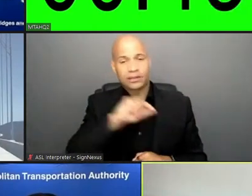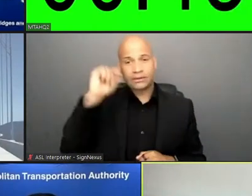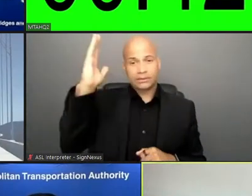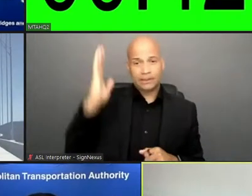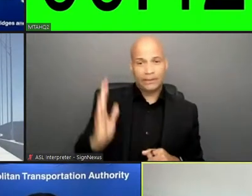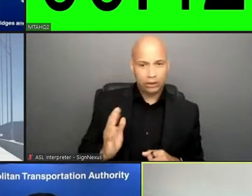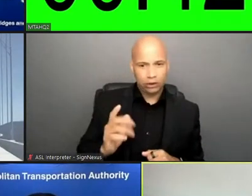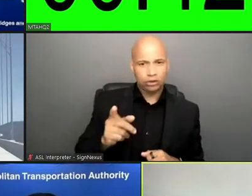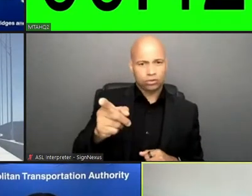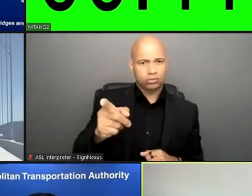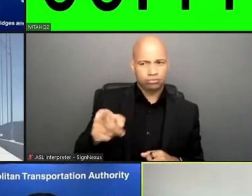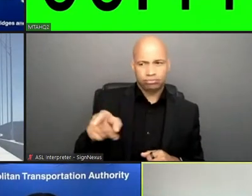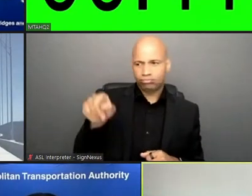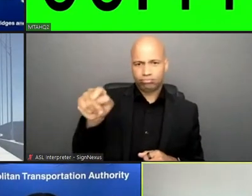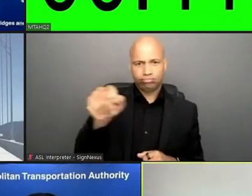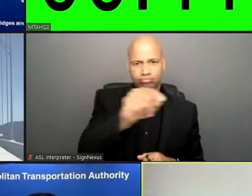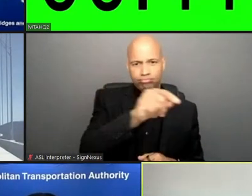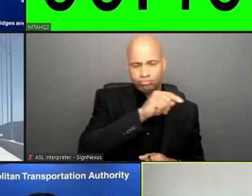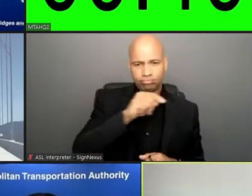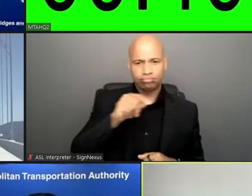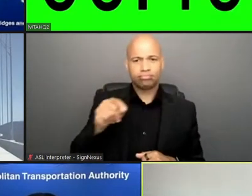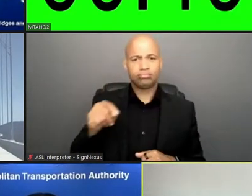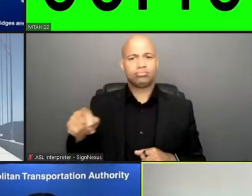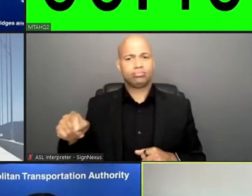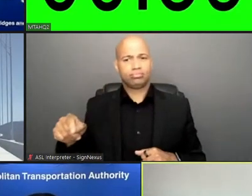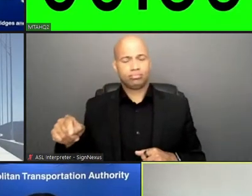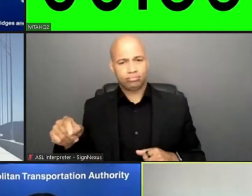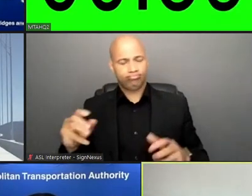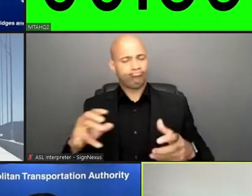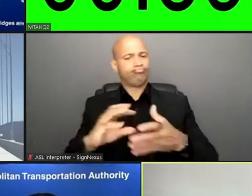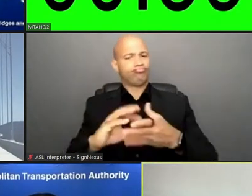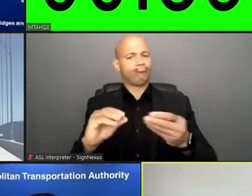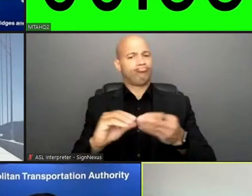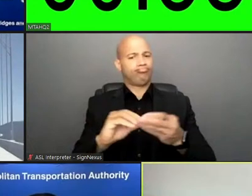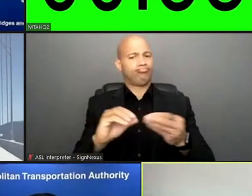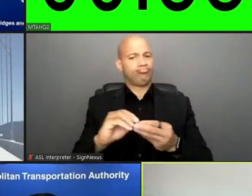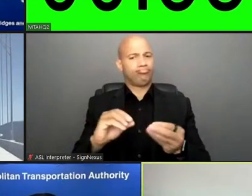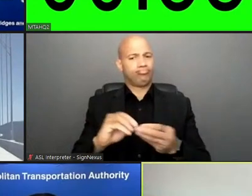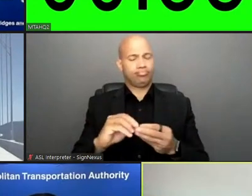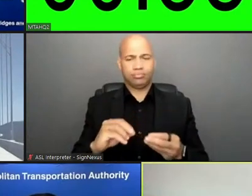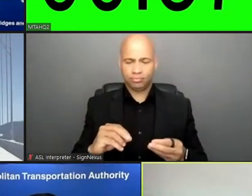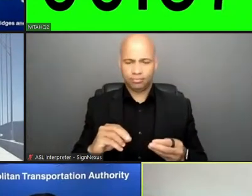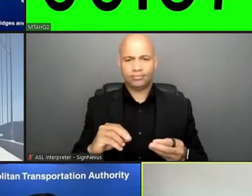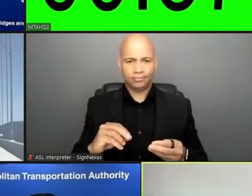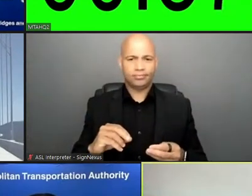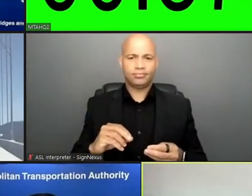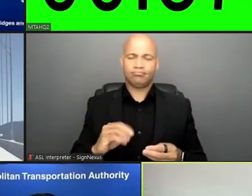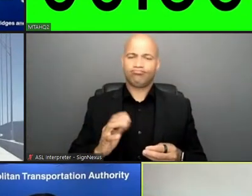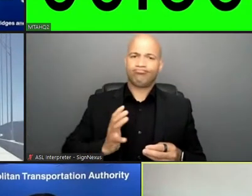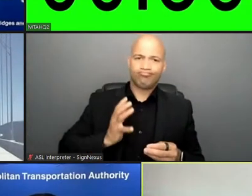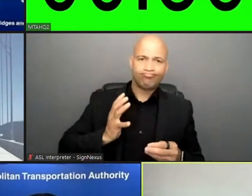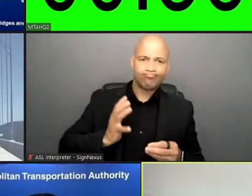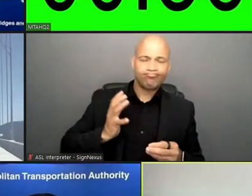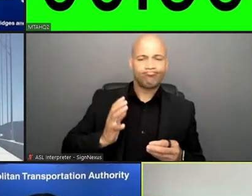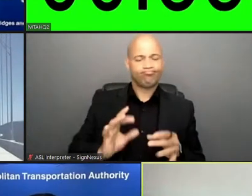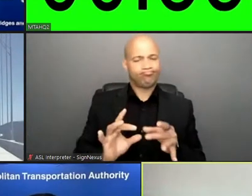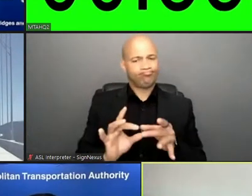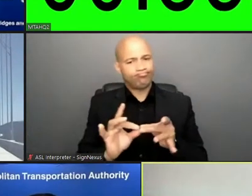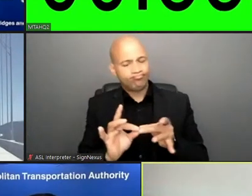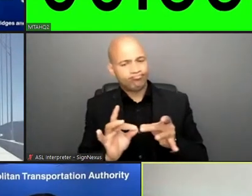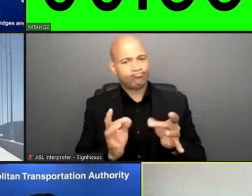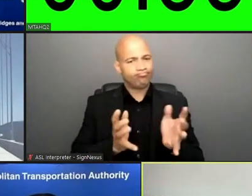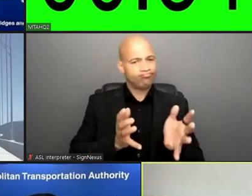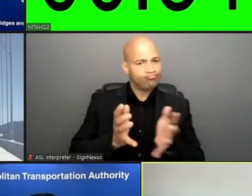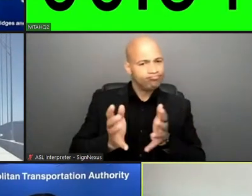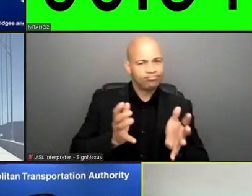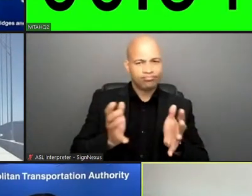have uh uh that have uh uh made their comments and the civility uh and the tone of them and I want to congratulate